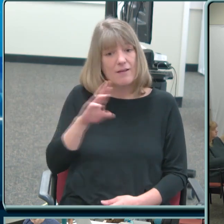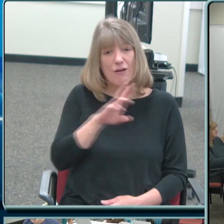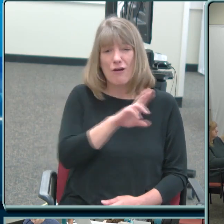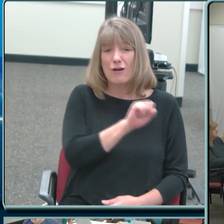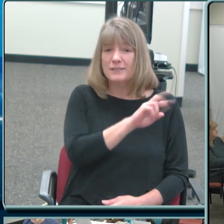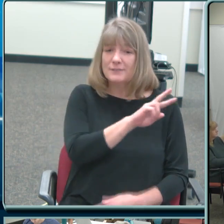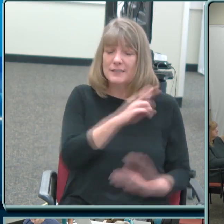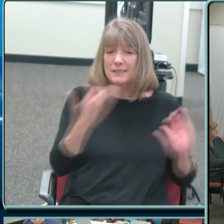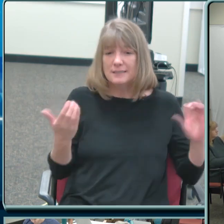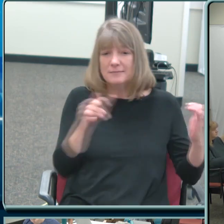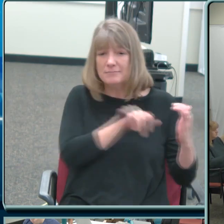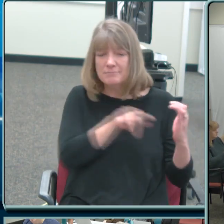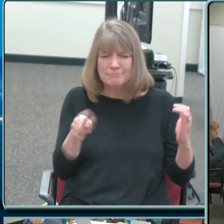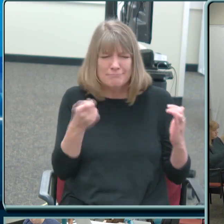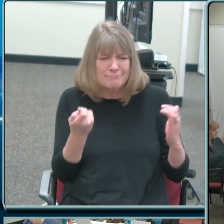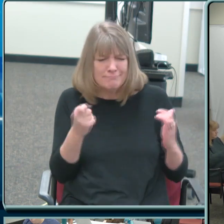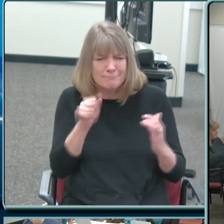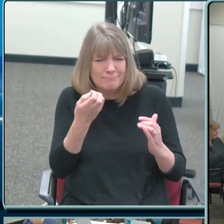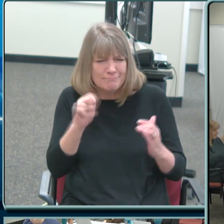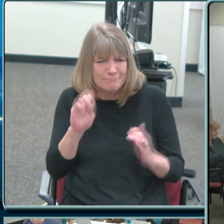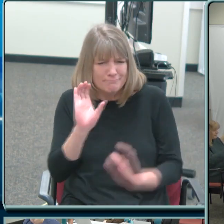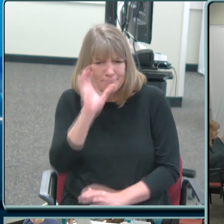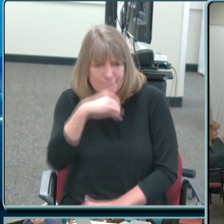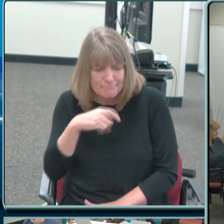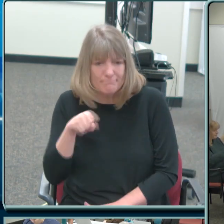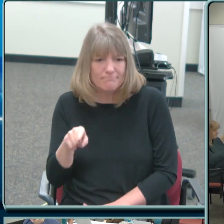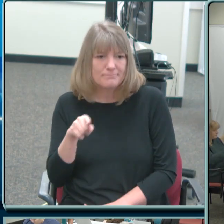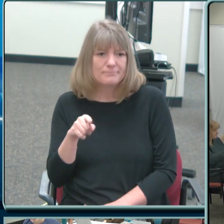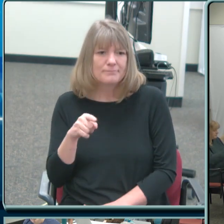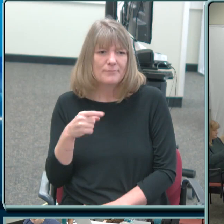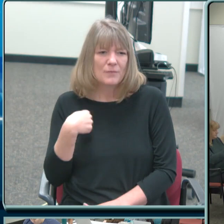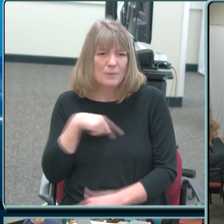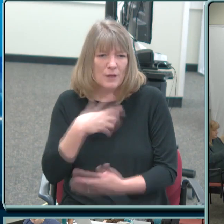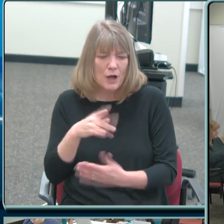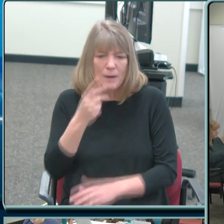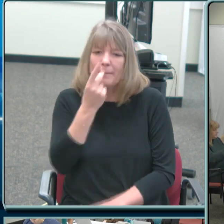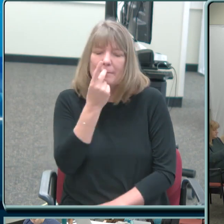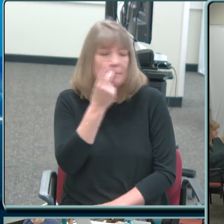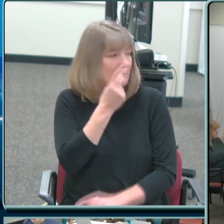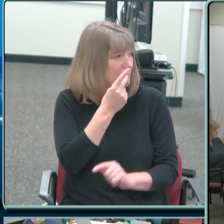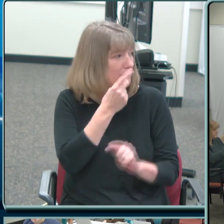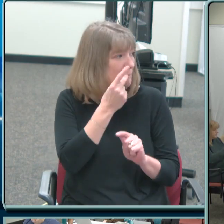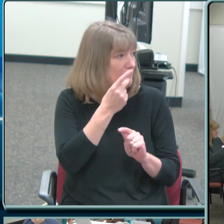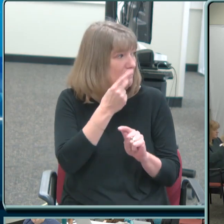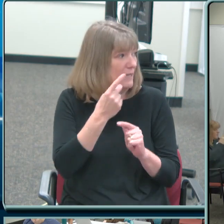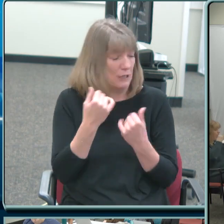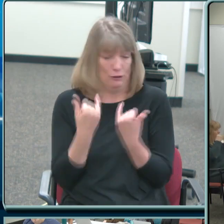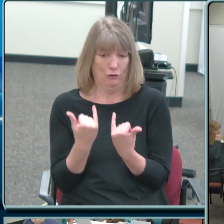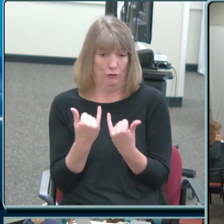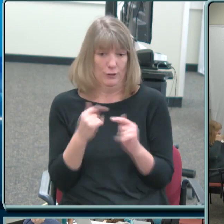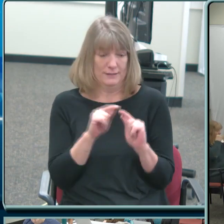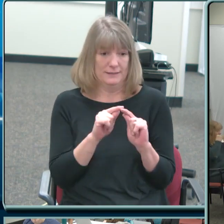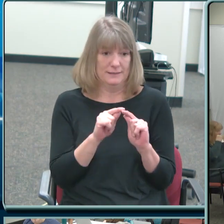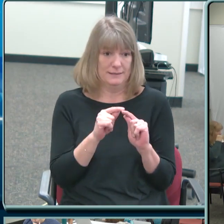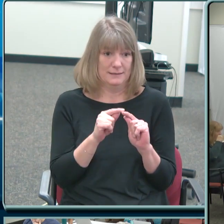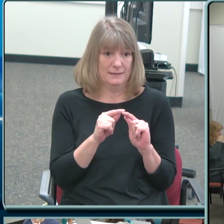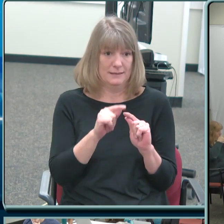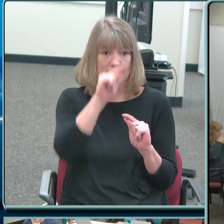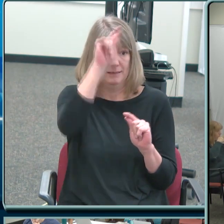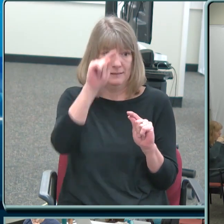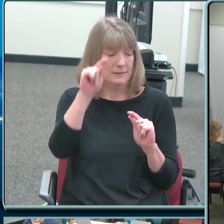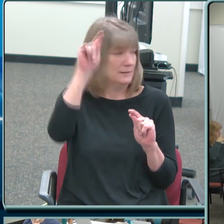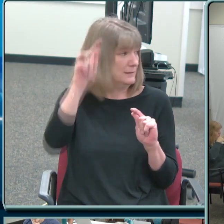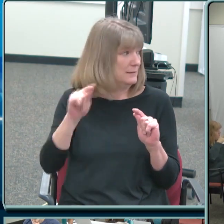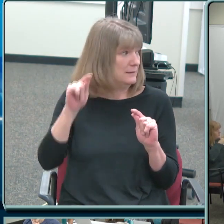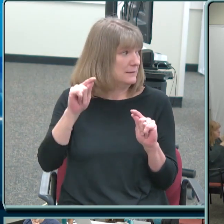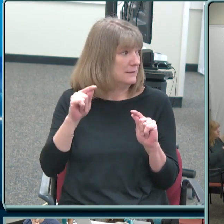a little bit of a wonky season, right? We talked about, so in pink, that line is the current season. The calendar is on